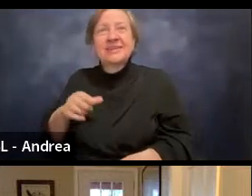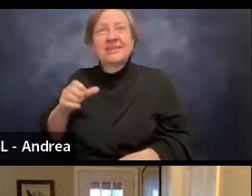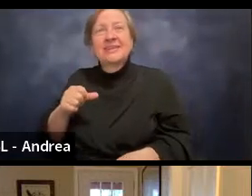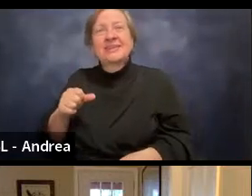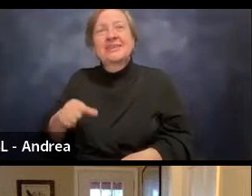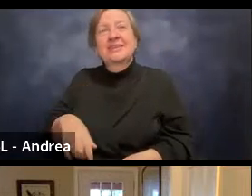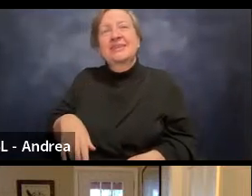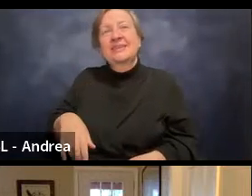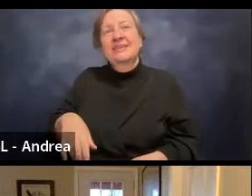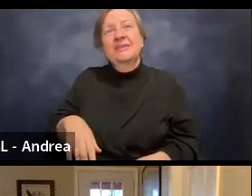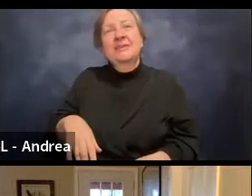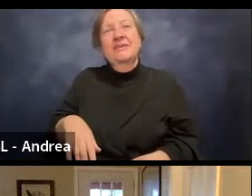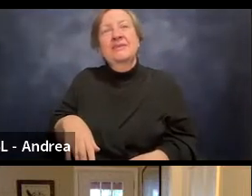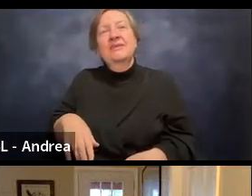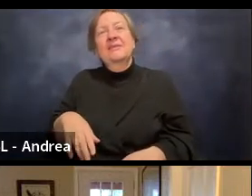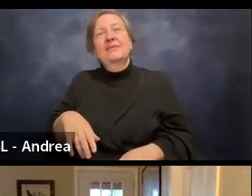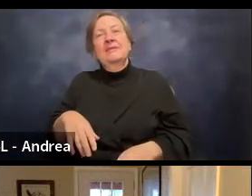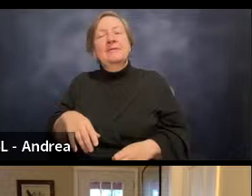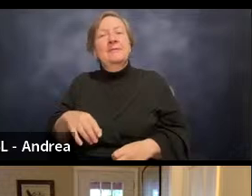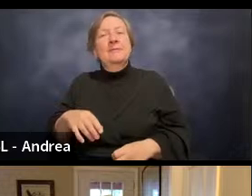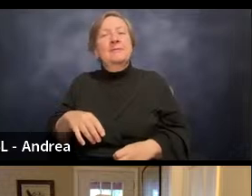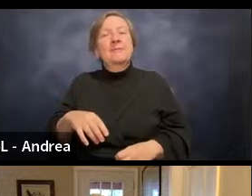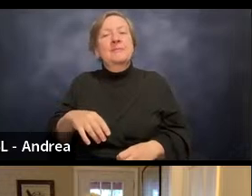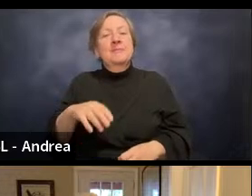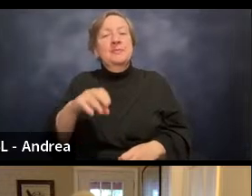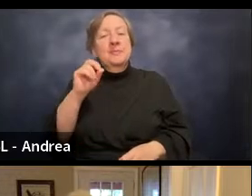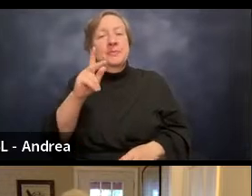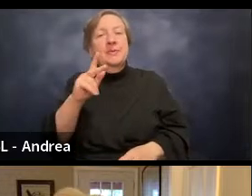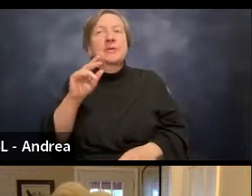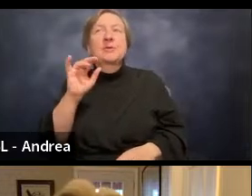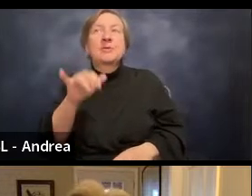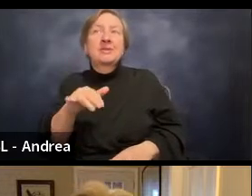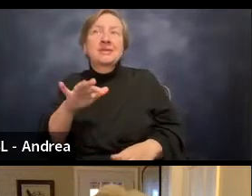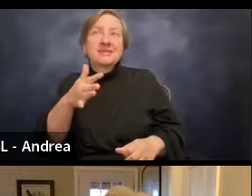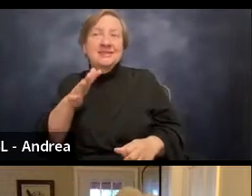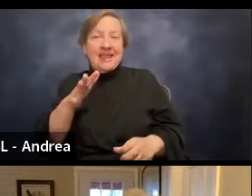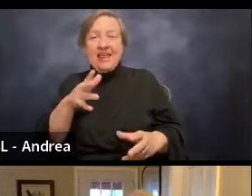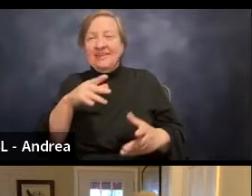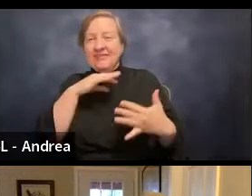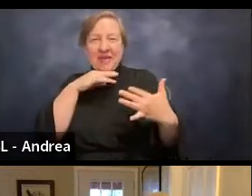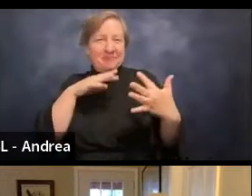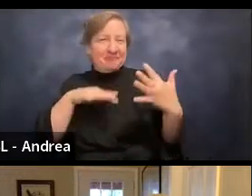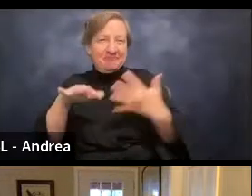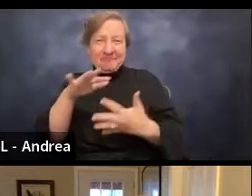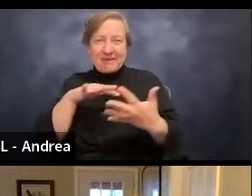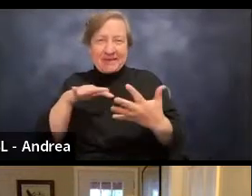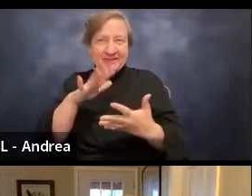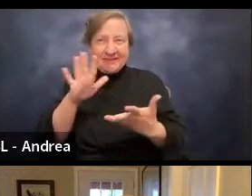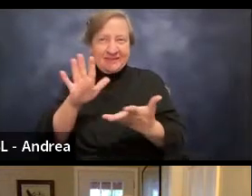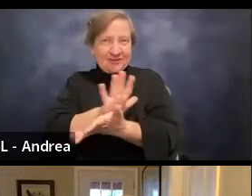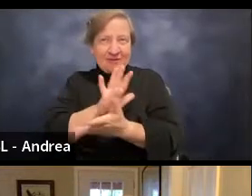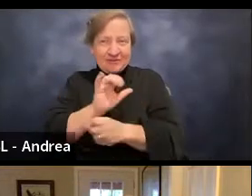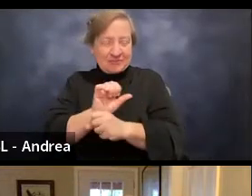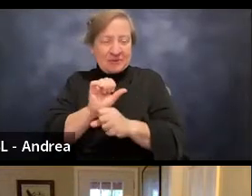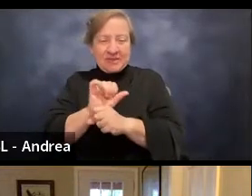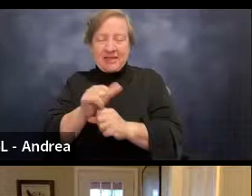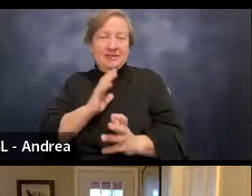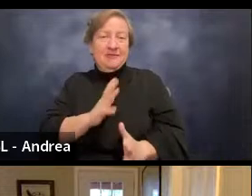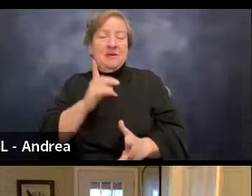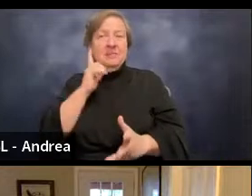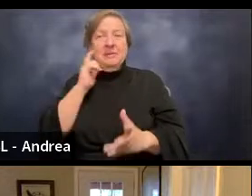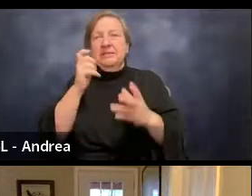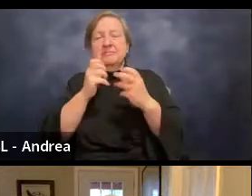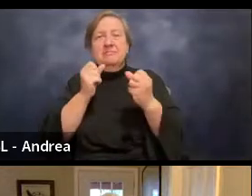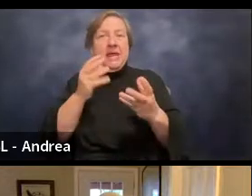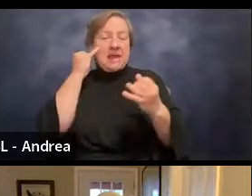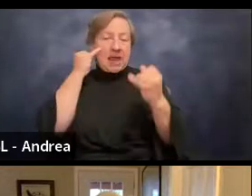about that? So this is a kind of a messy document, and in some ways that's fine because it's just like a bunch of